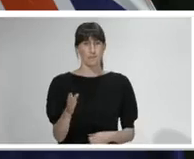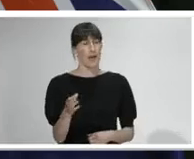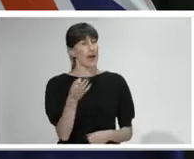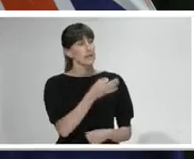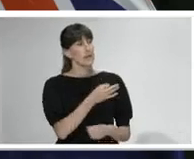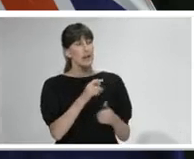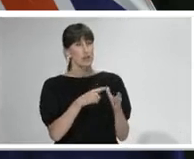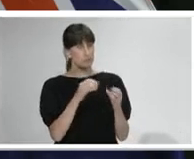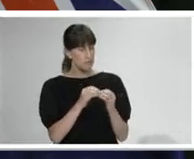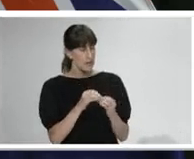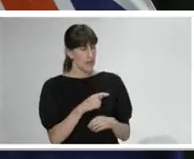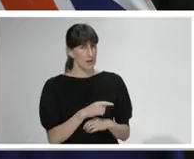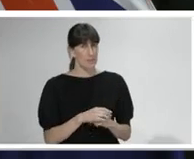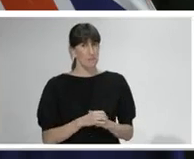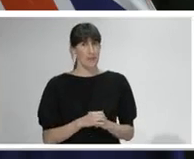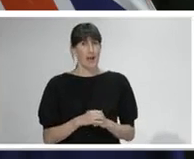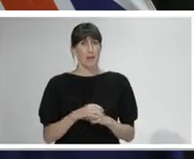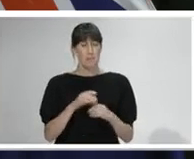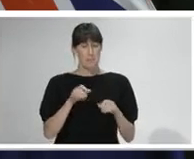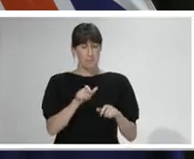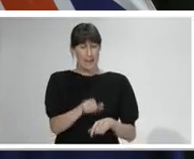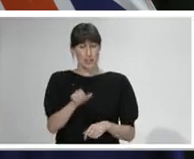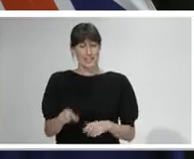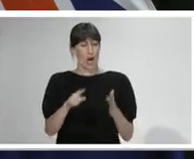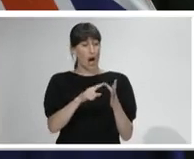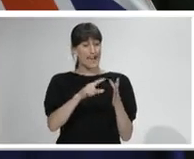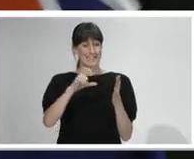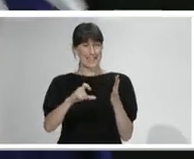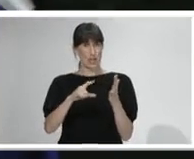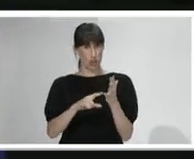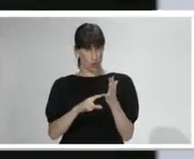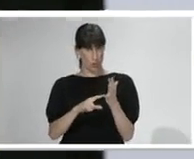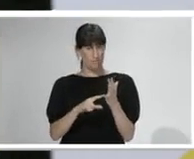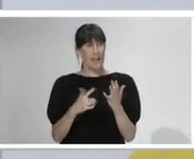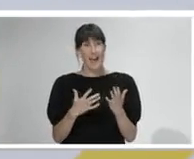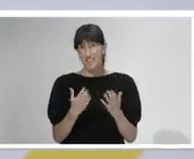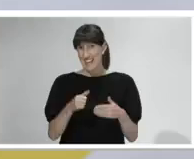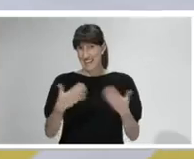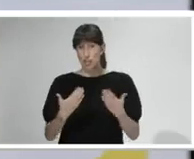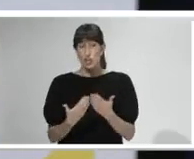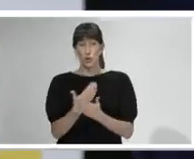the treatment for those patients in ICU? Are new drugs being used? At this stage,